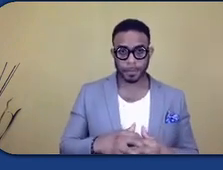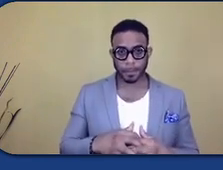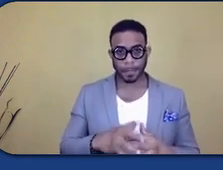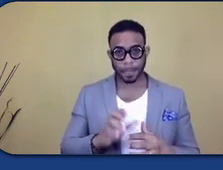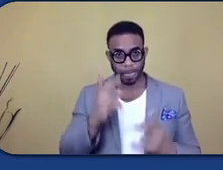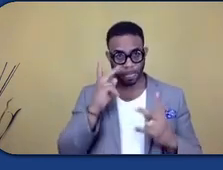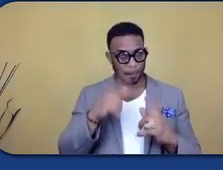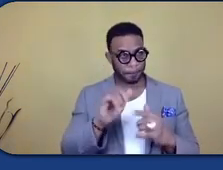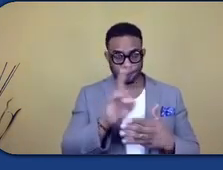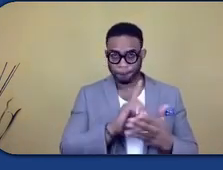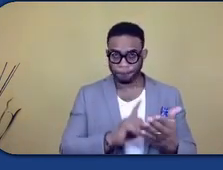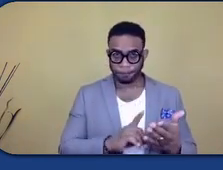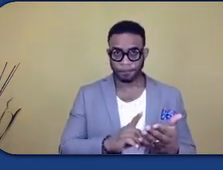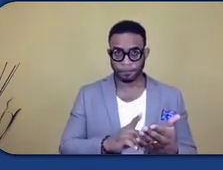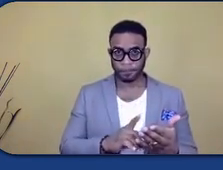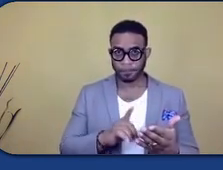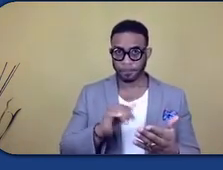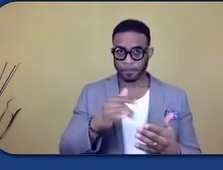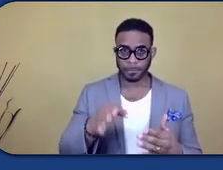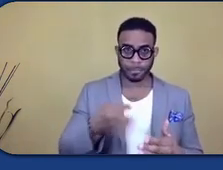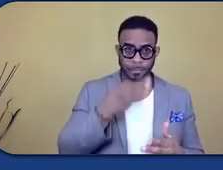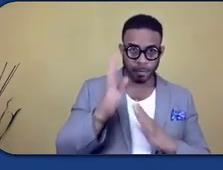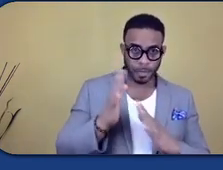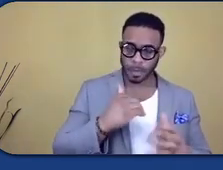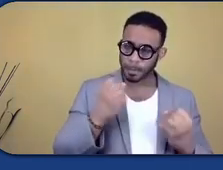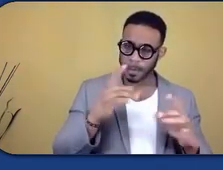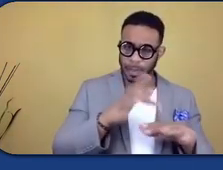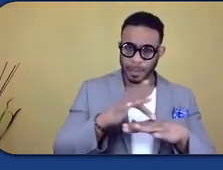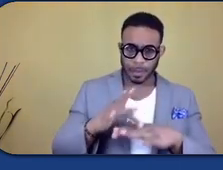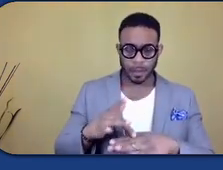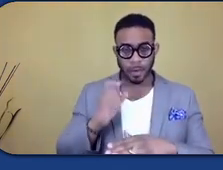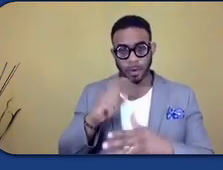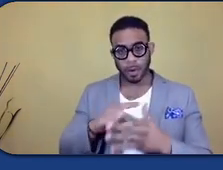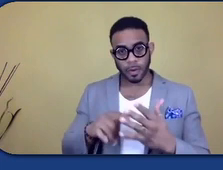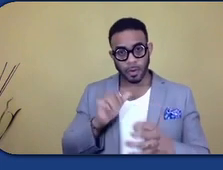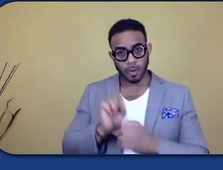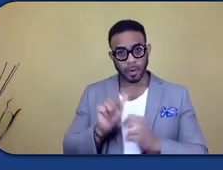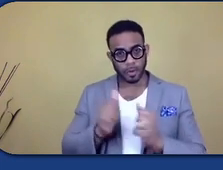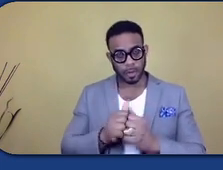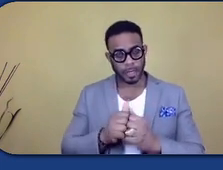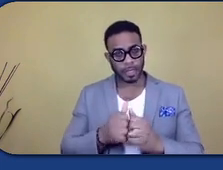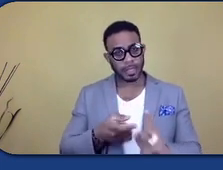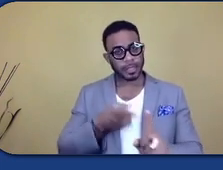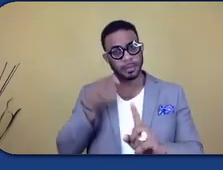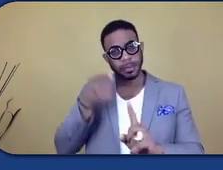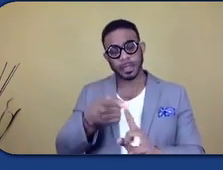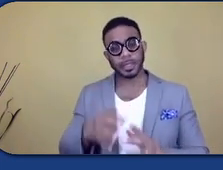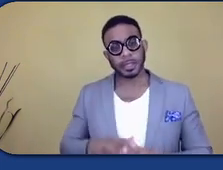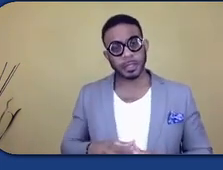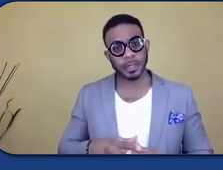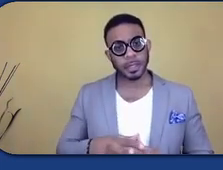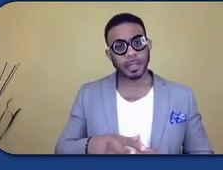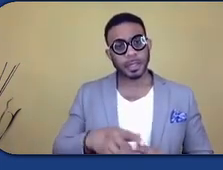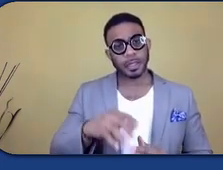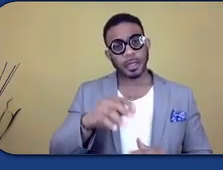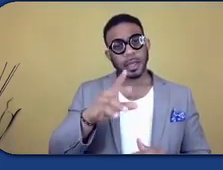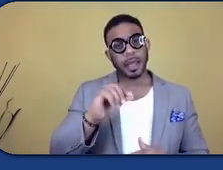really working out. As we see from the design and the master plan, we have a number of spaces, and one of which is the